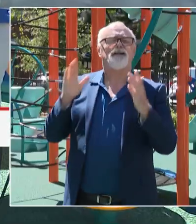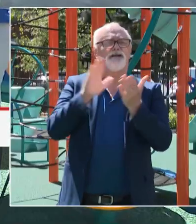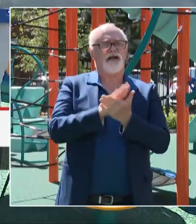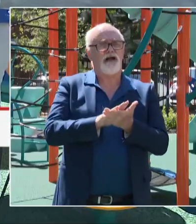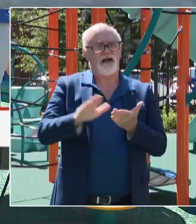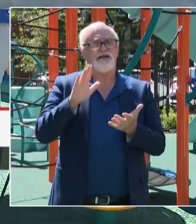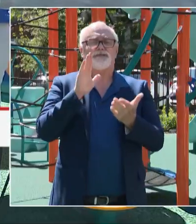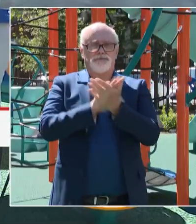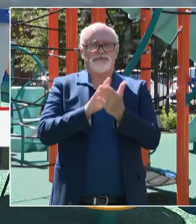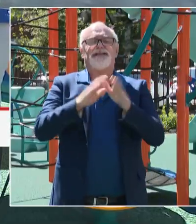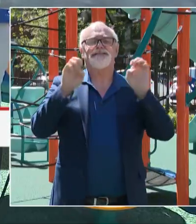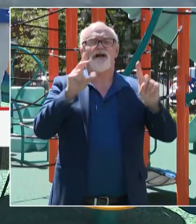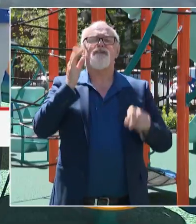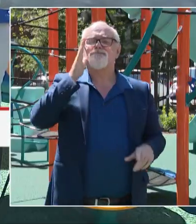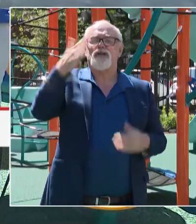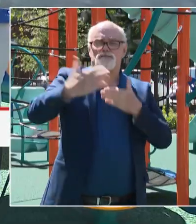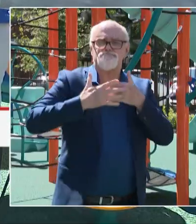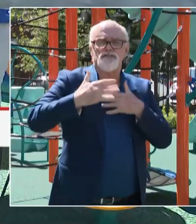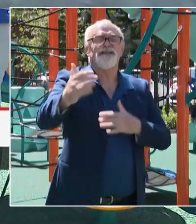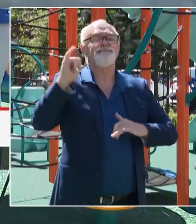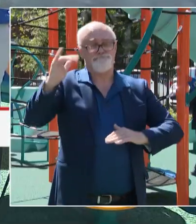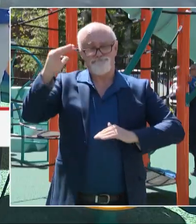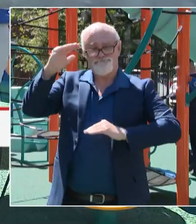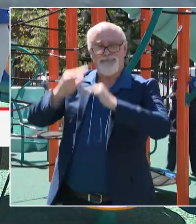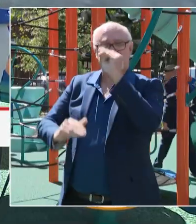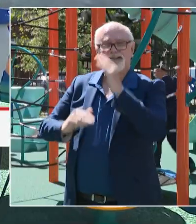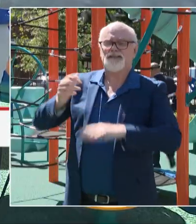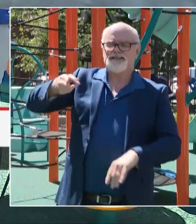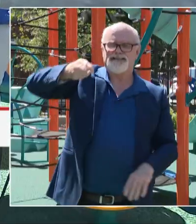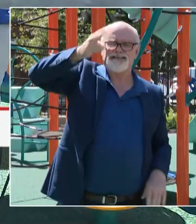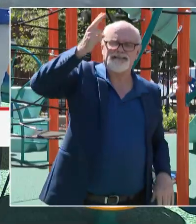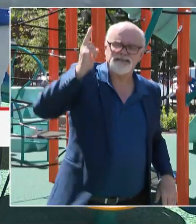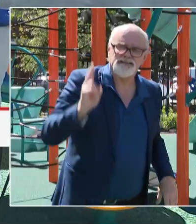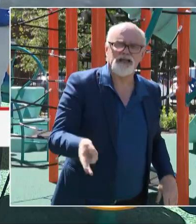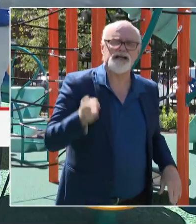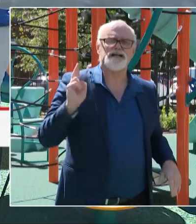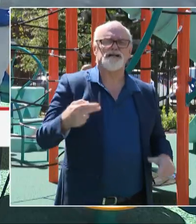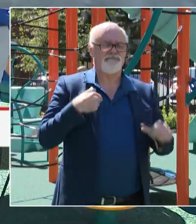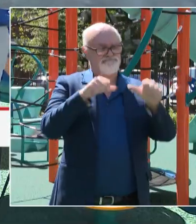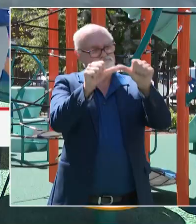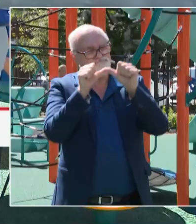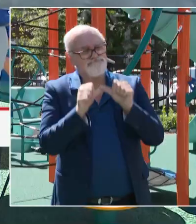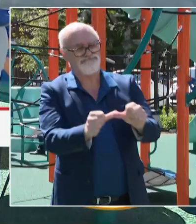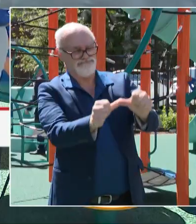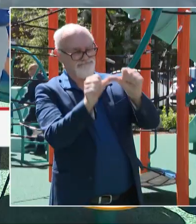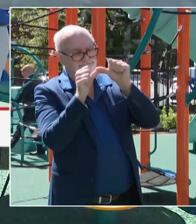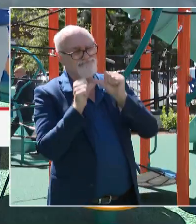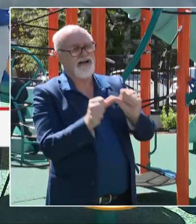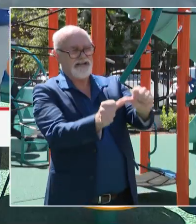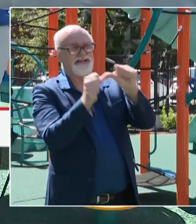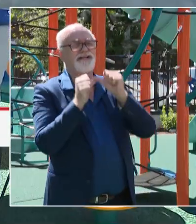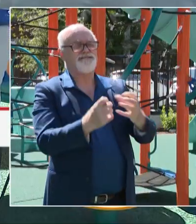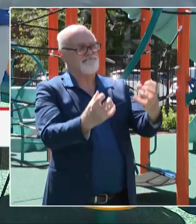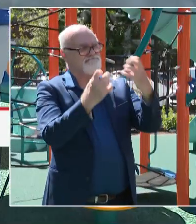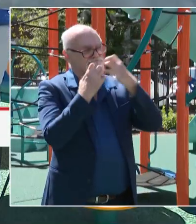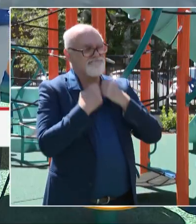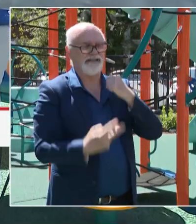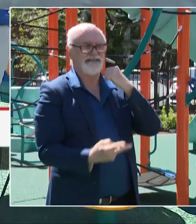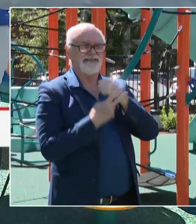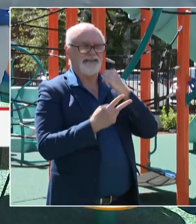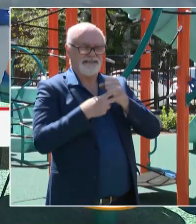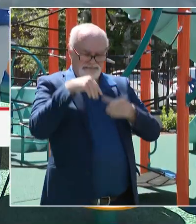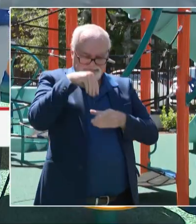outside, the shell of this facility is steeped in history that we sustain, and inside it's a modern marvel. This is a school that